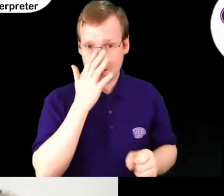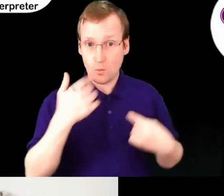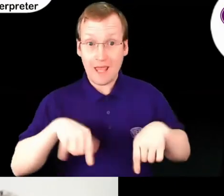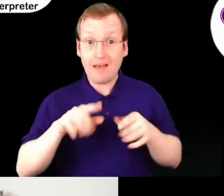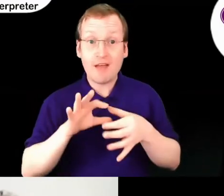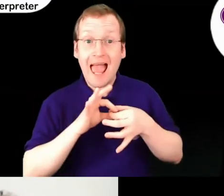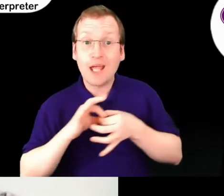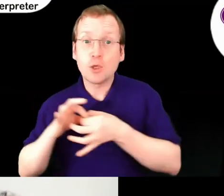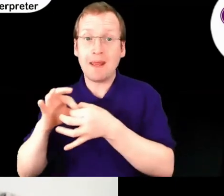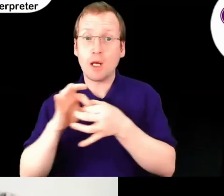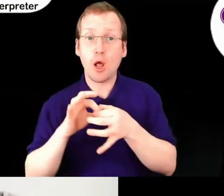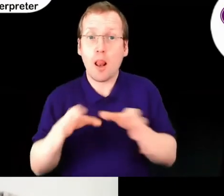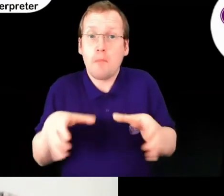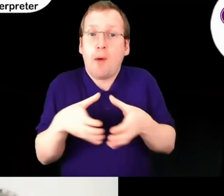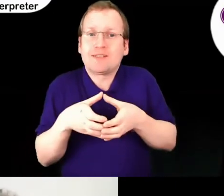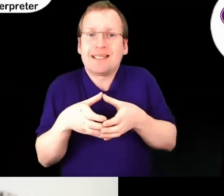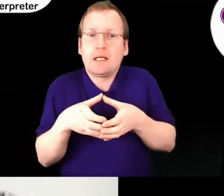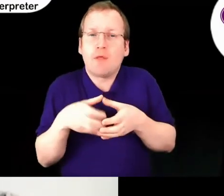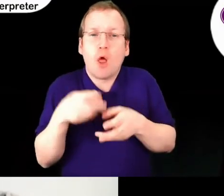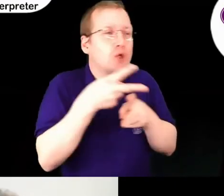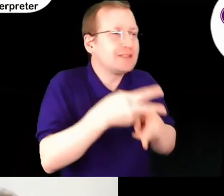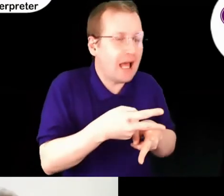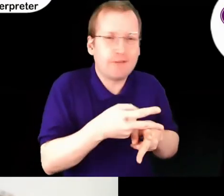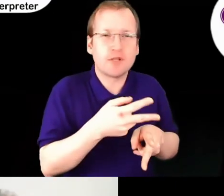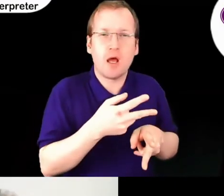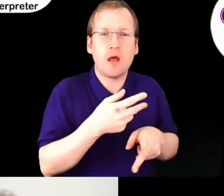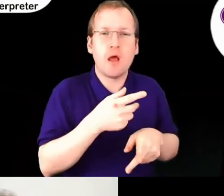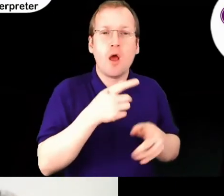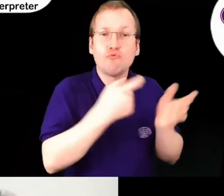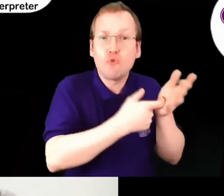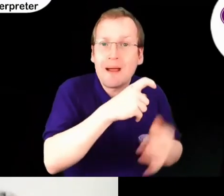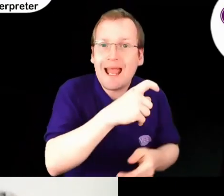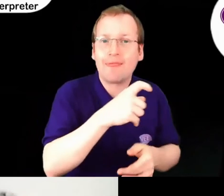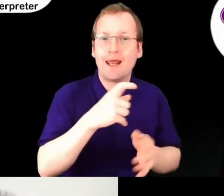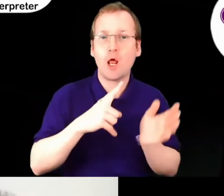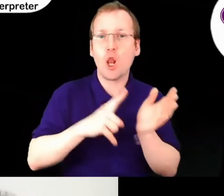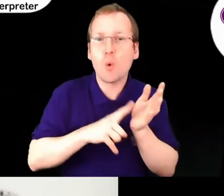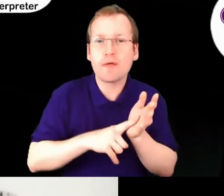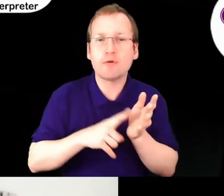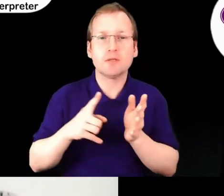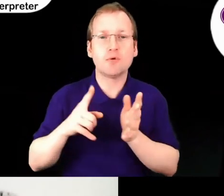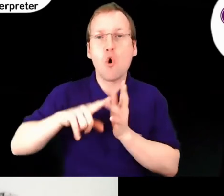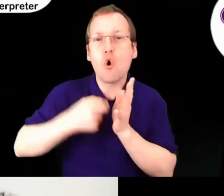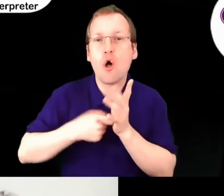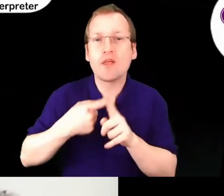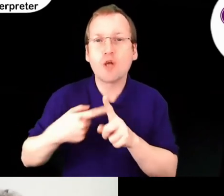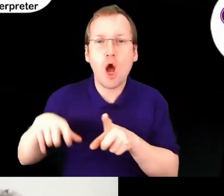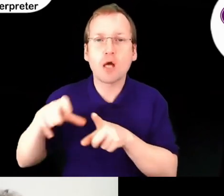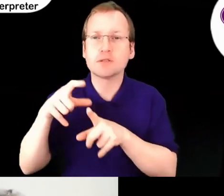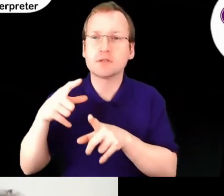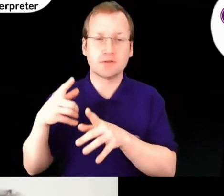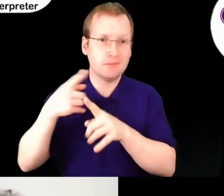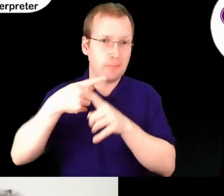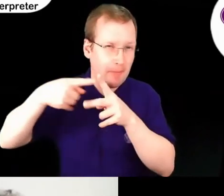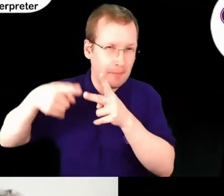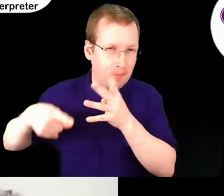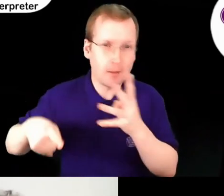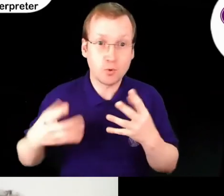body which overshadows Roman Catholic and Lutheran and Anglican and Orthodox and everything. Mm. But I